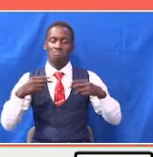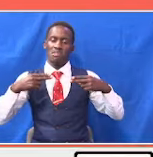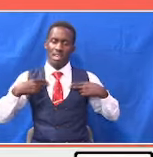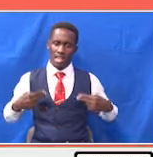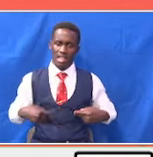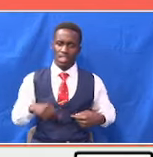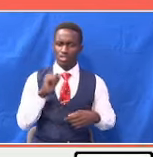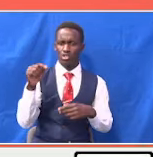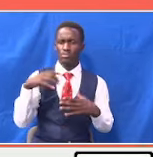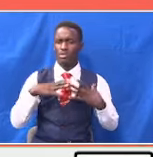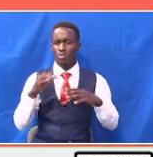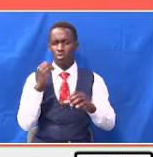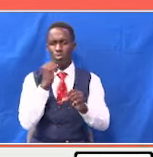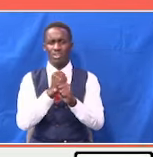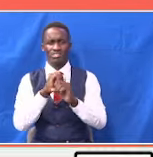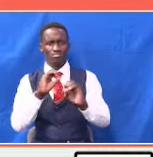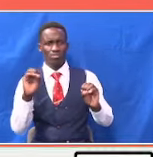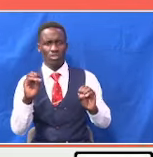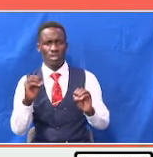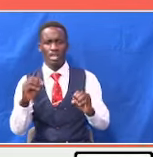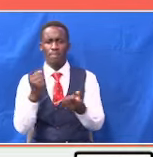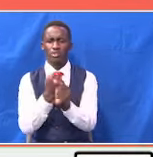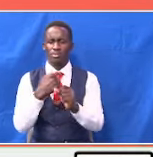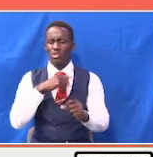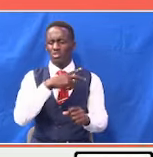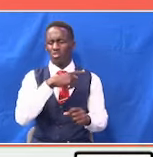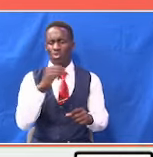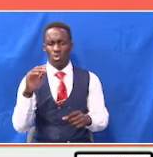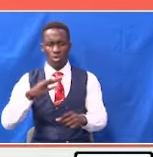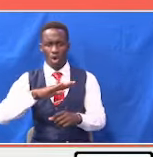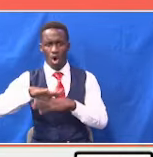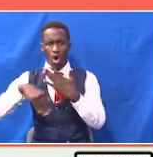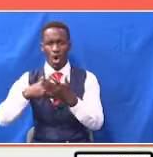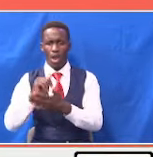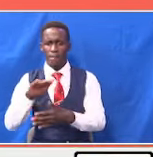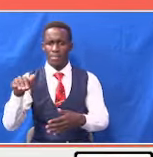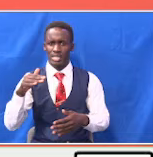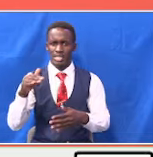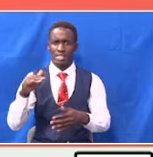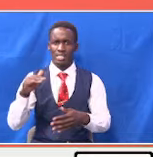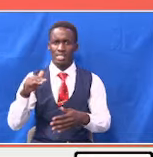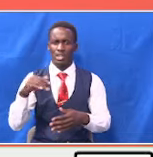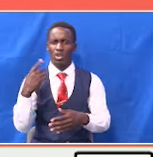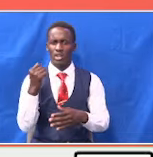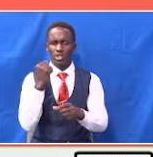right. I cannot be everything in everywhere. All right. I can only do so much.